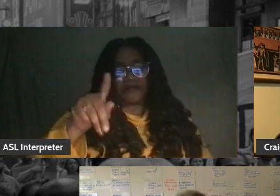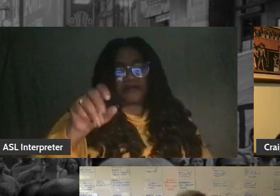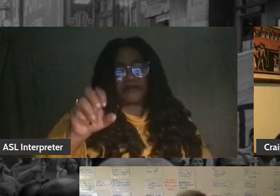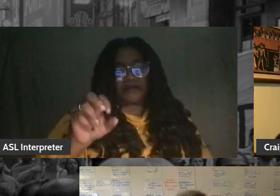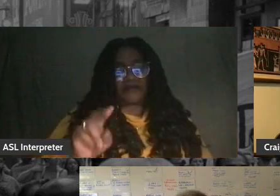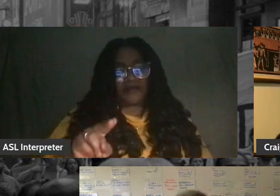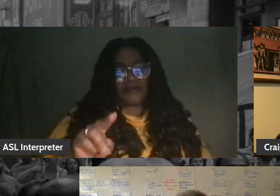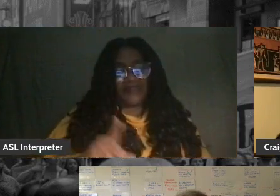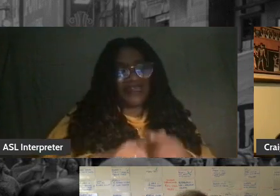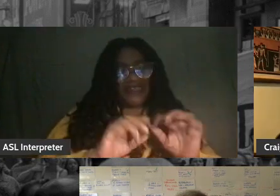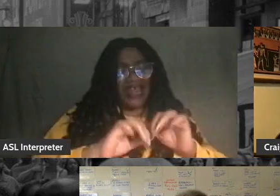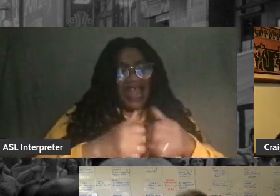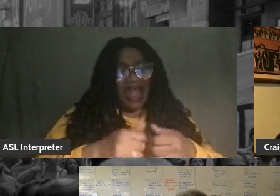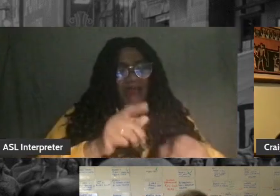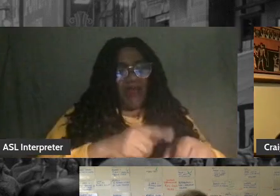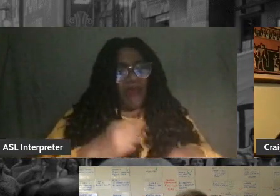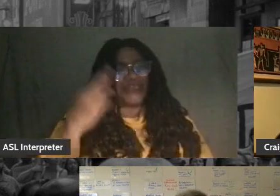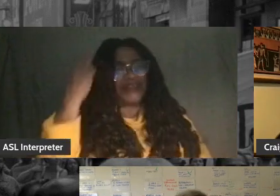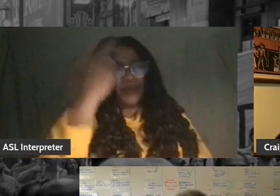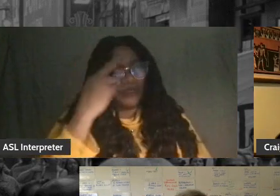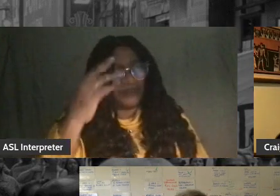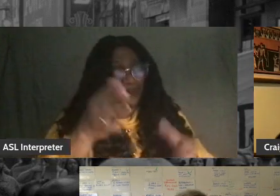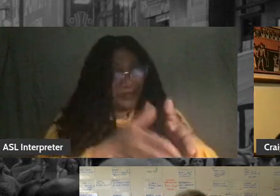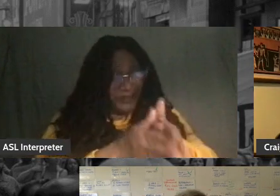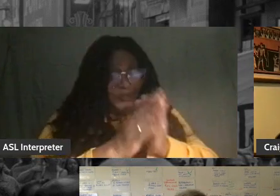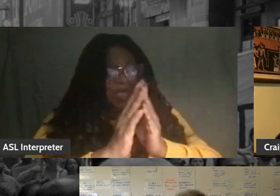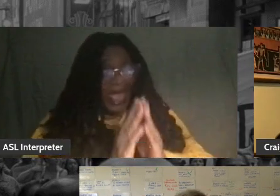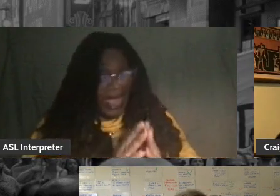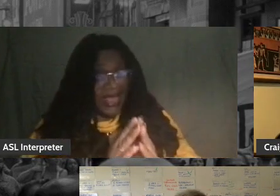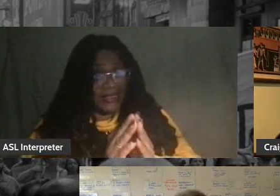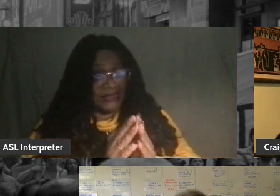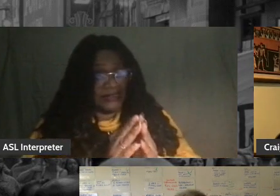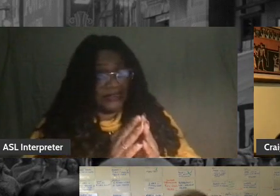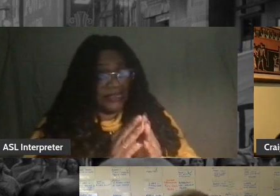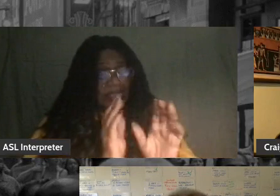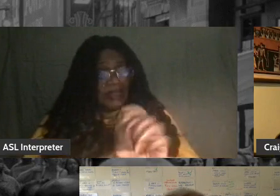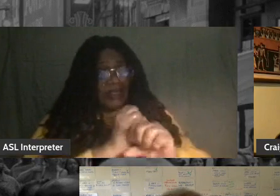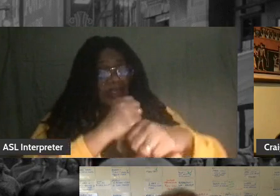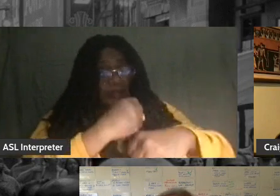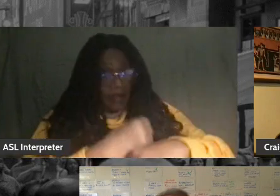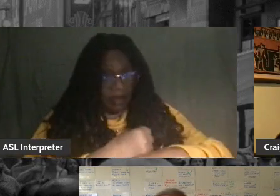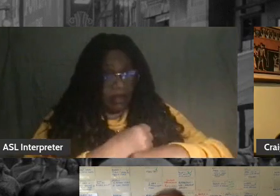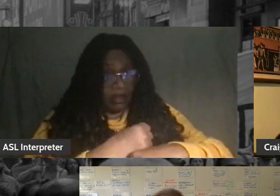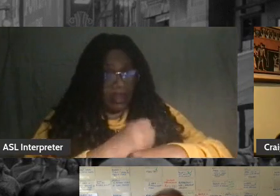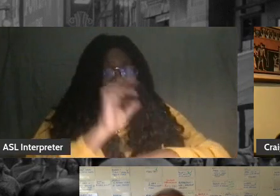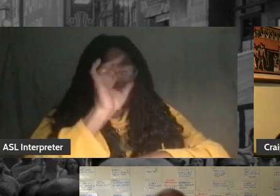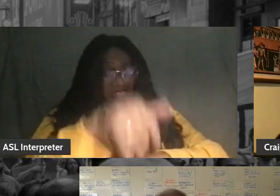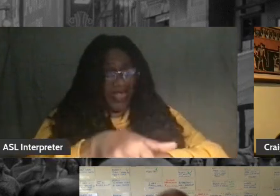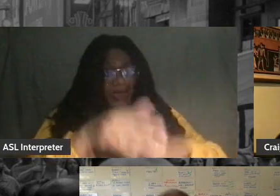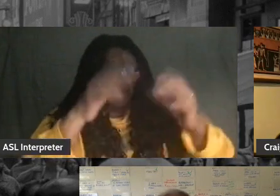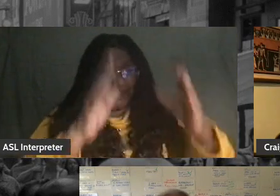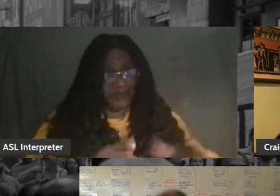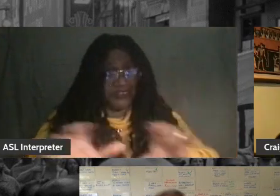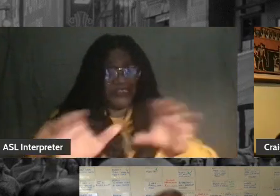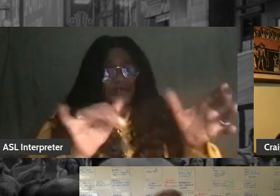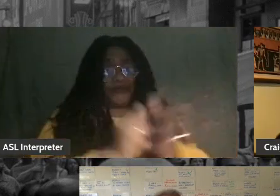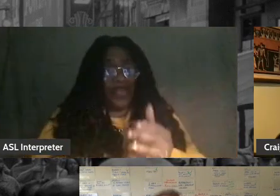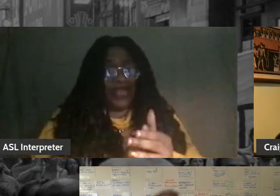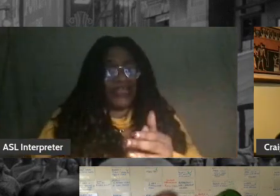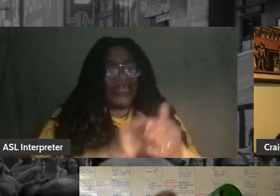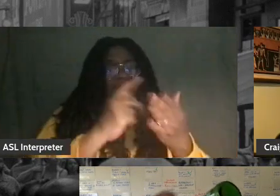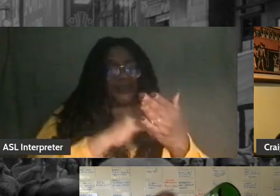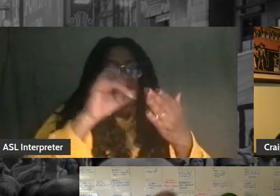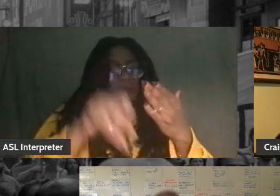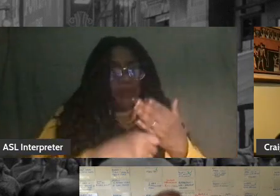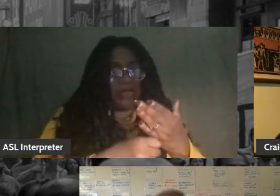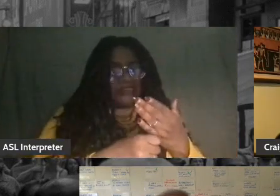how long is it reasonable to ask that a producer should be able to option material? So that if the project is languishing in